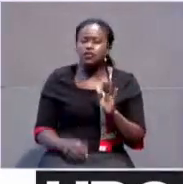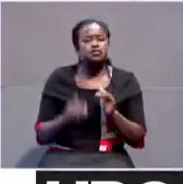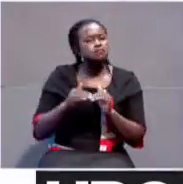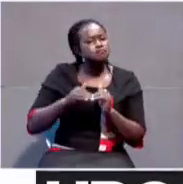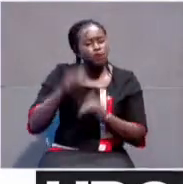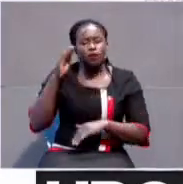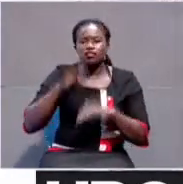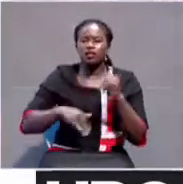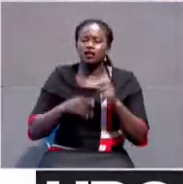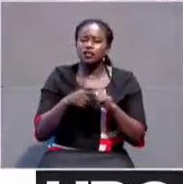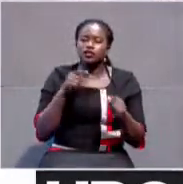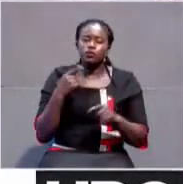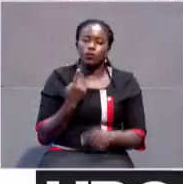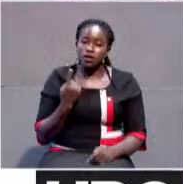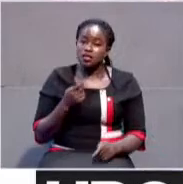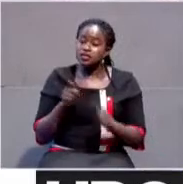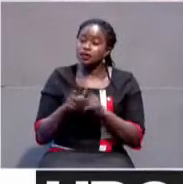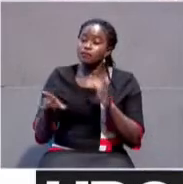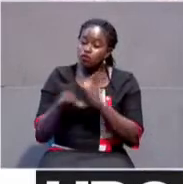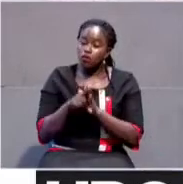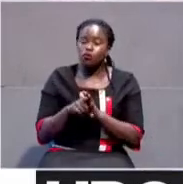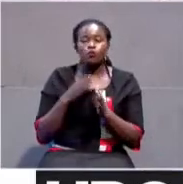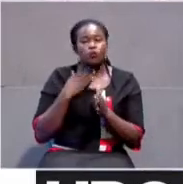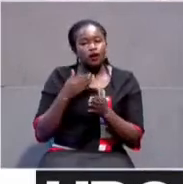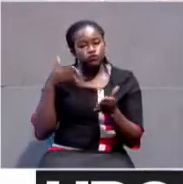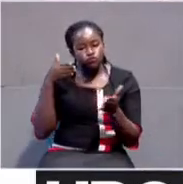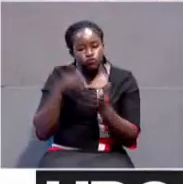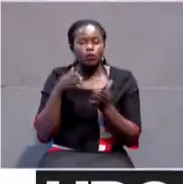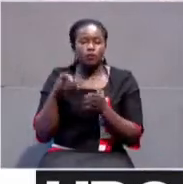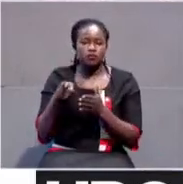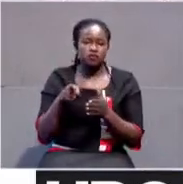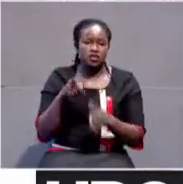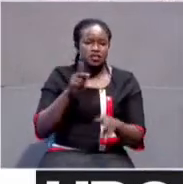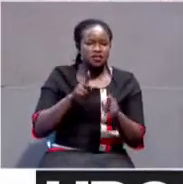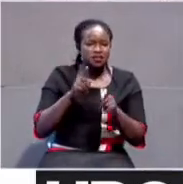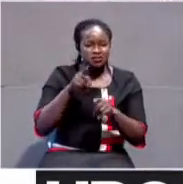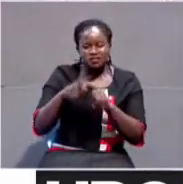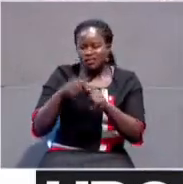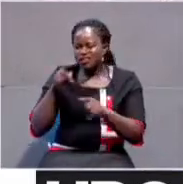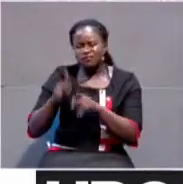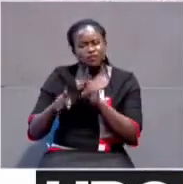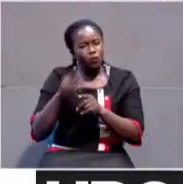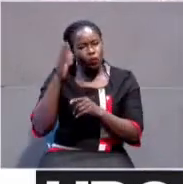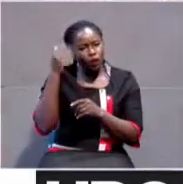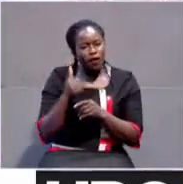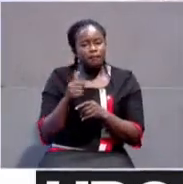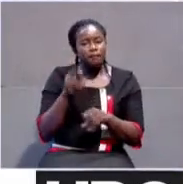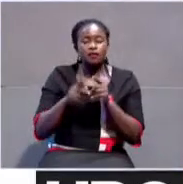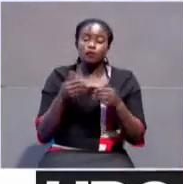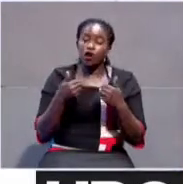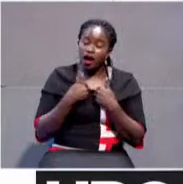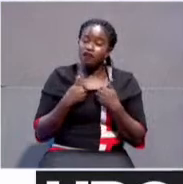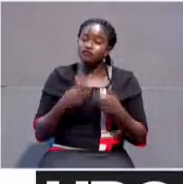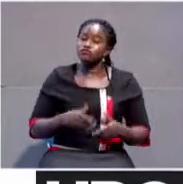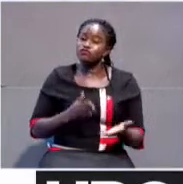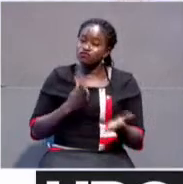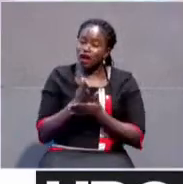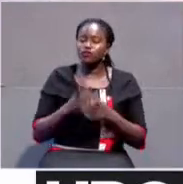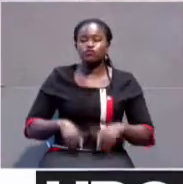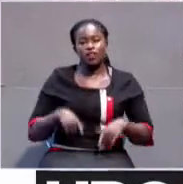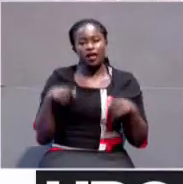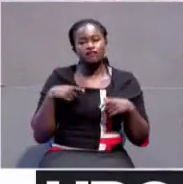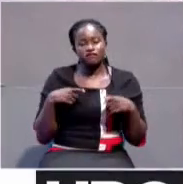law specifically against human sacrifice is so important because human beings have got a right to